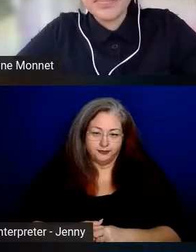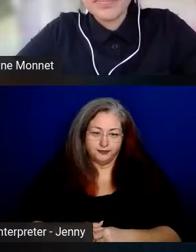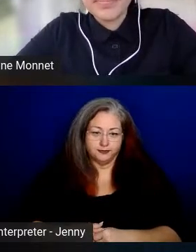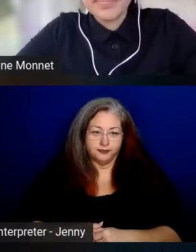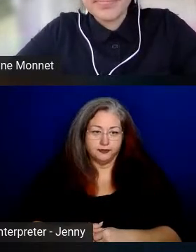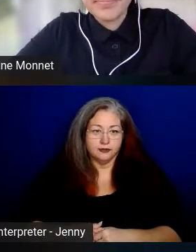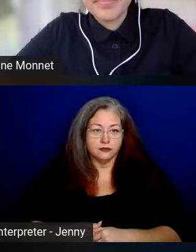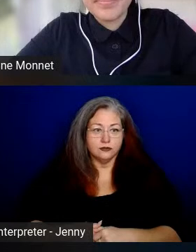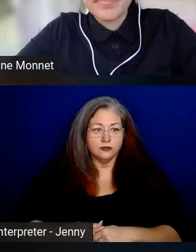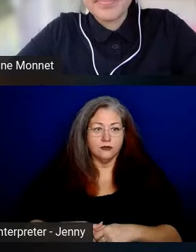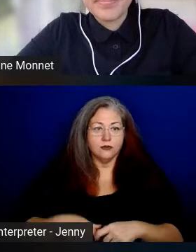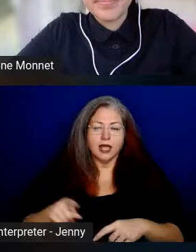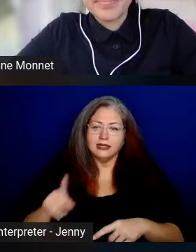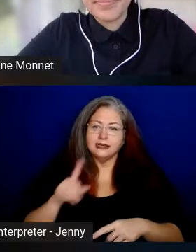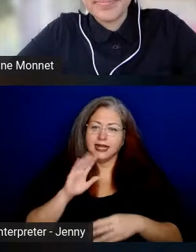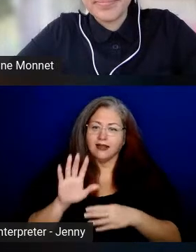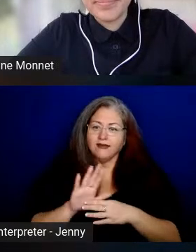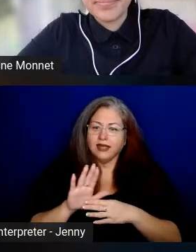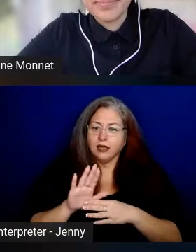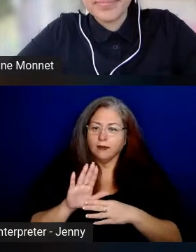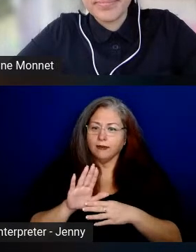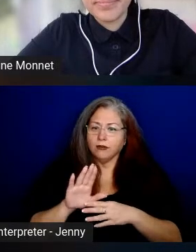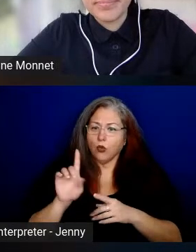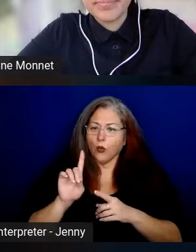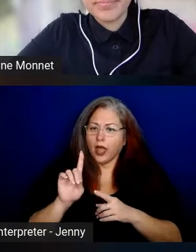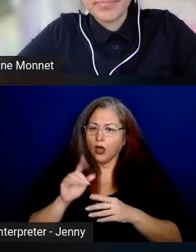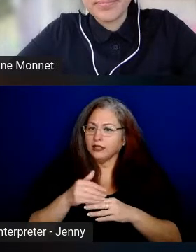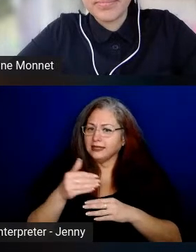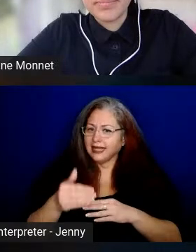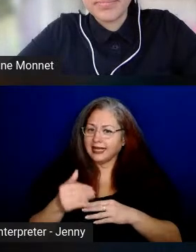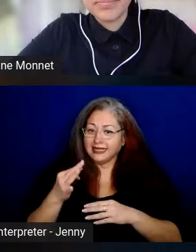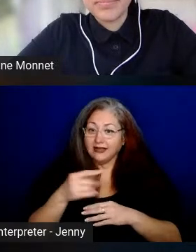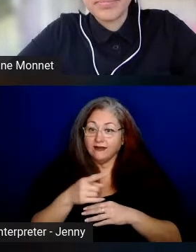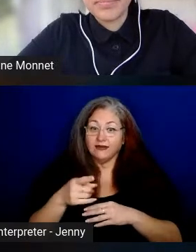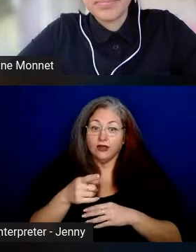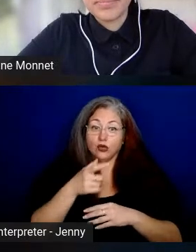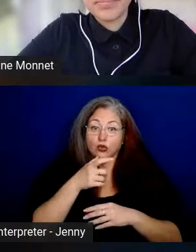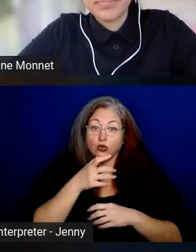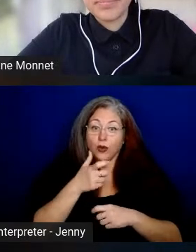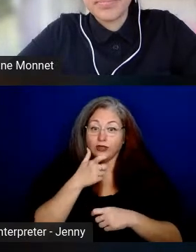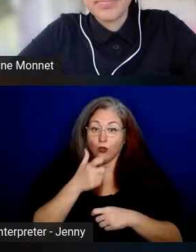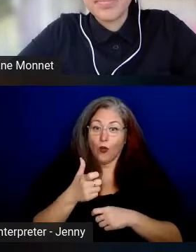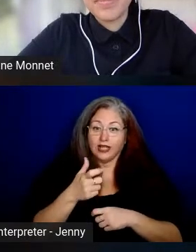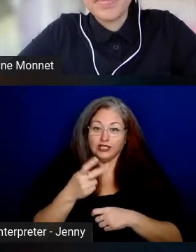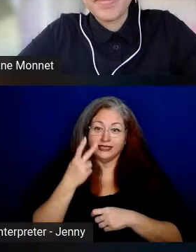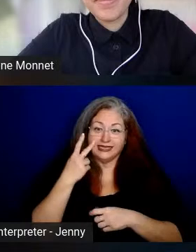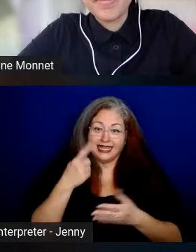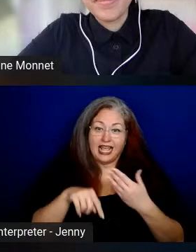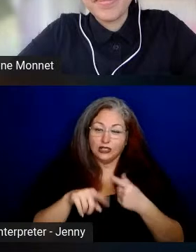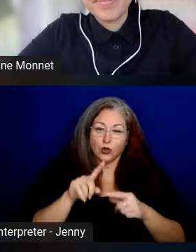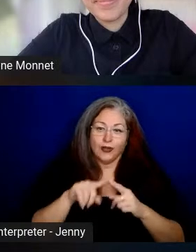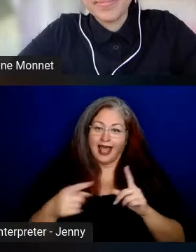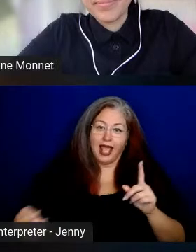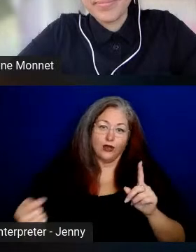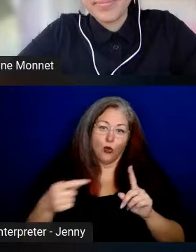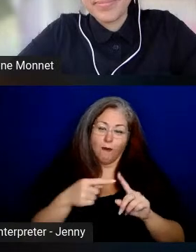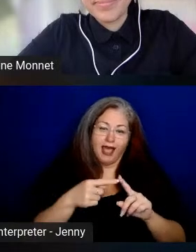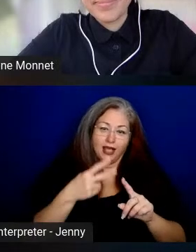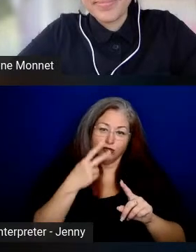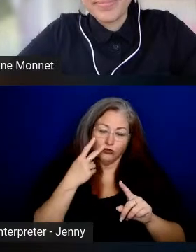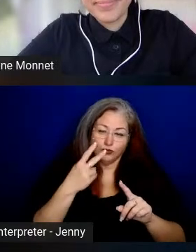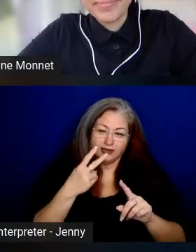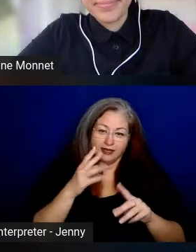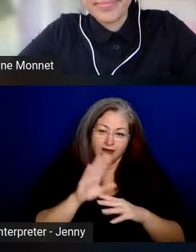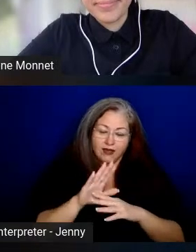And where is the film going next? So in case somebody watches this next week and can't go back and watch the film, where can we